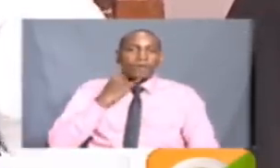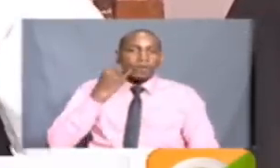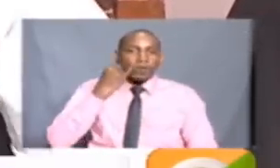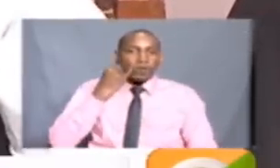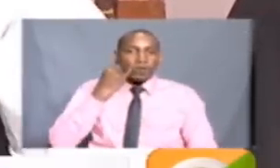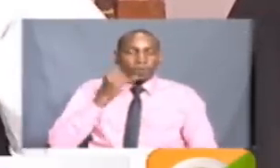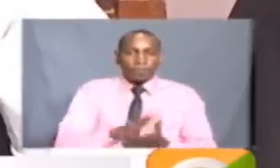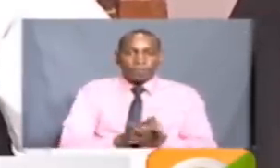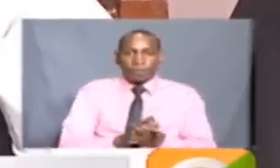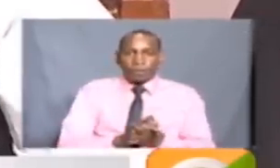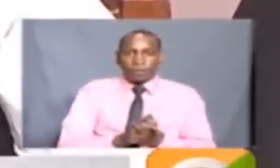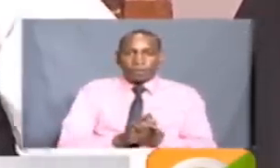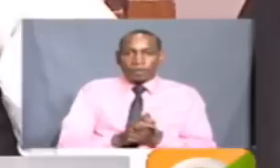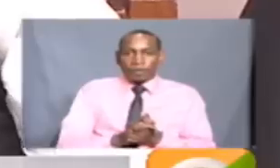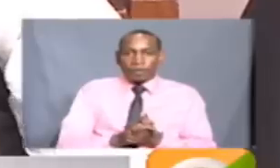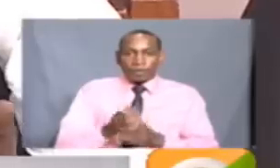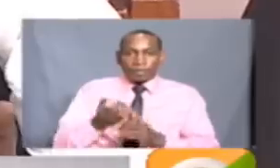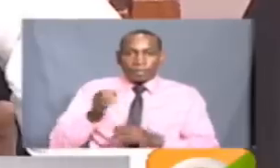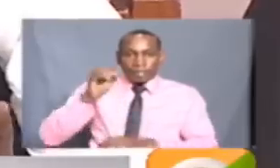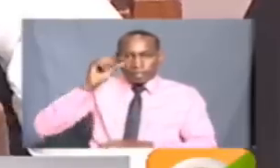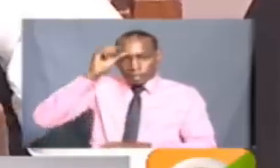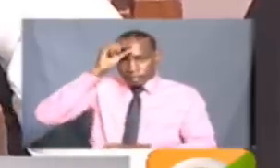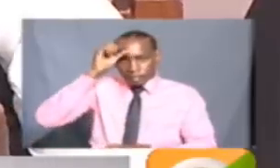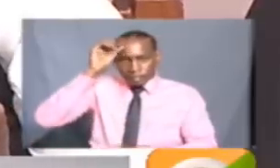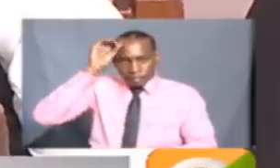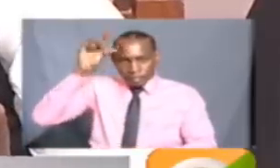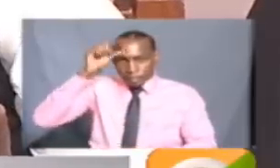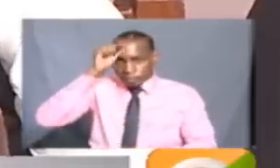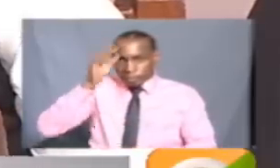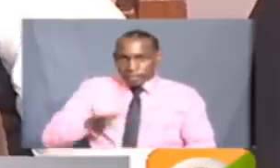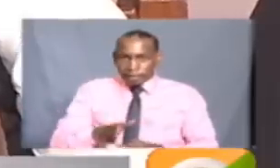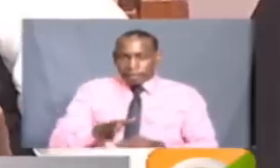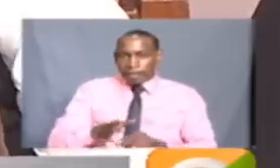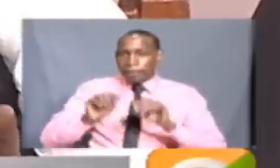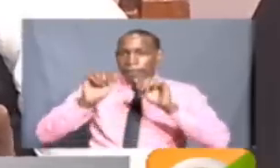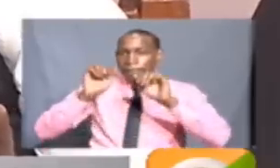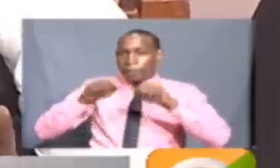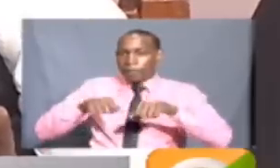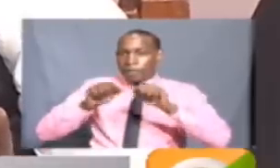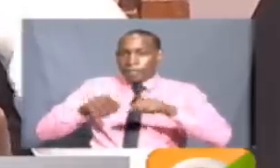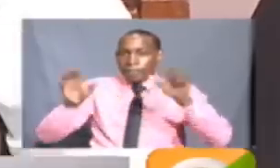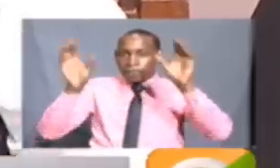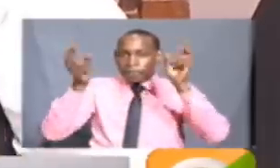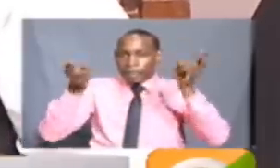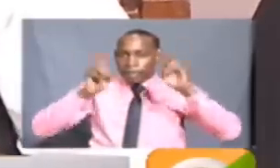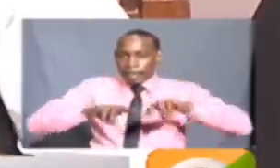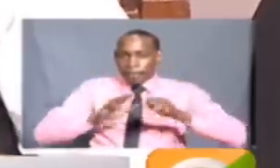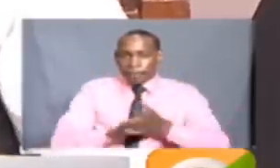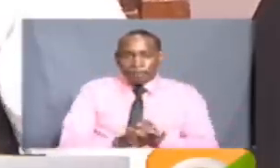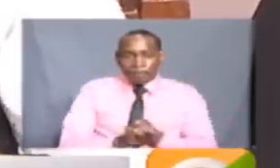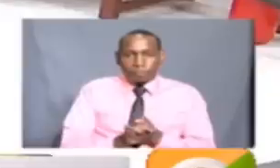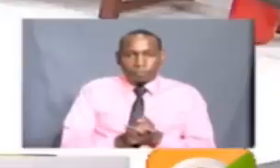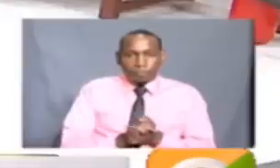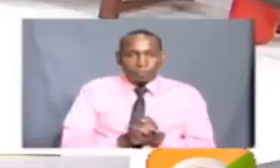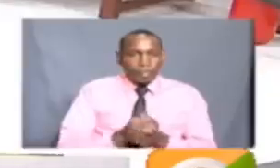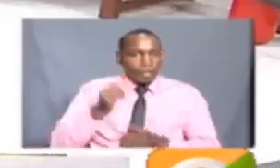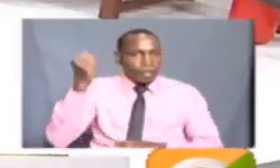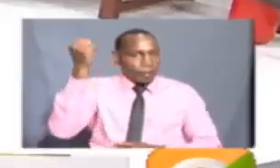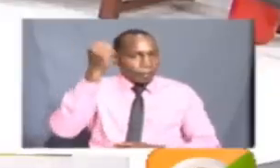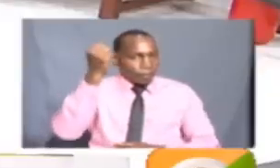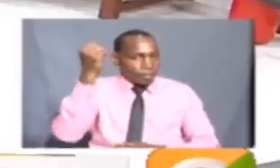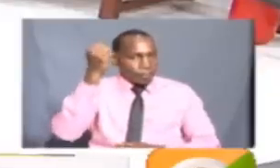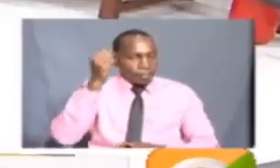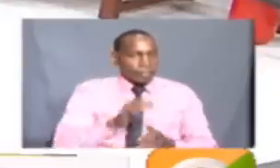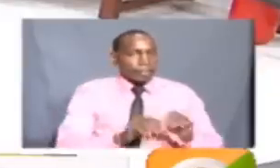Waititu for that matter. It could happen now, gentlemen. It could happen. Who's laughing now? Oh, politics is the art